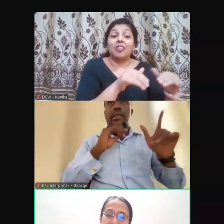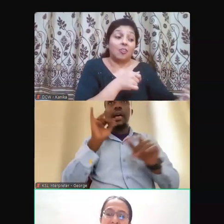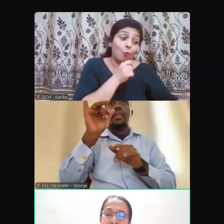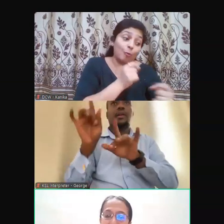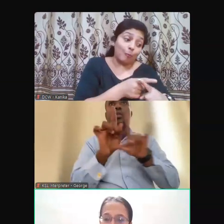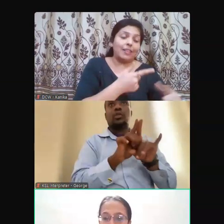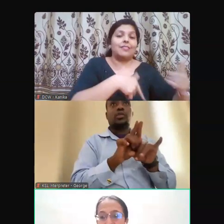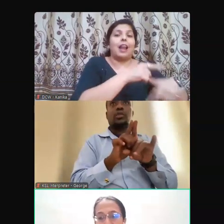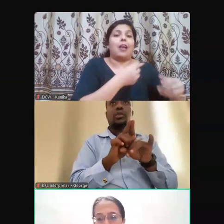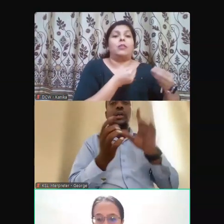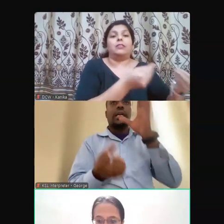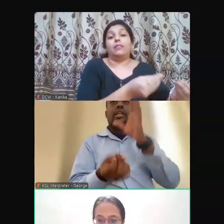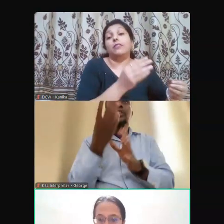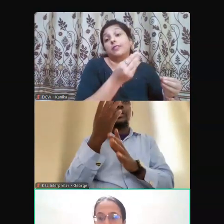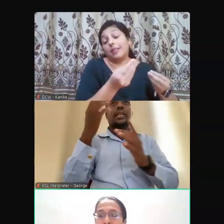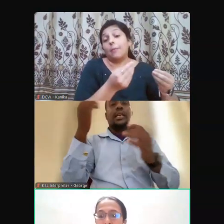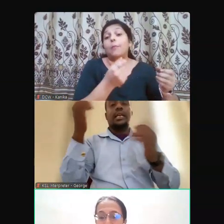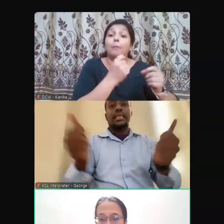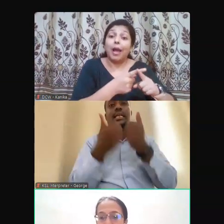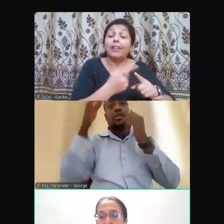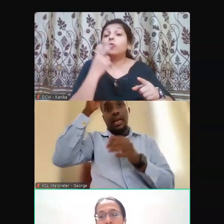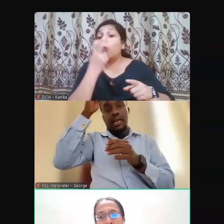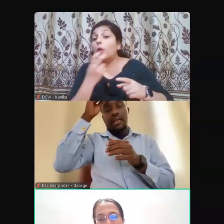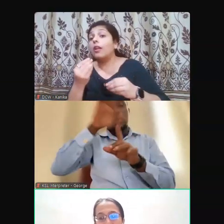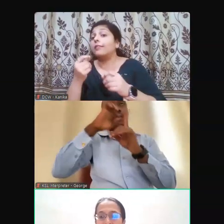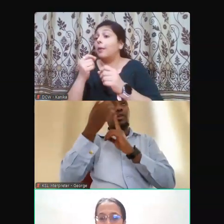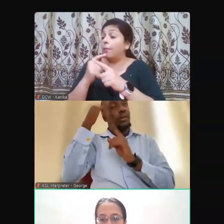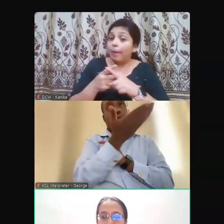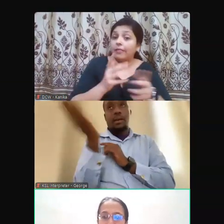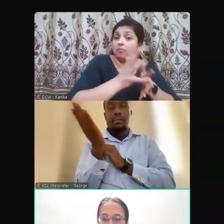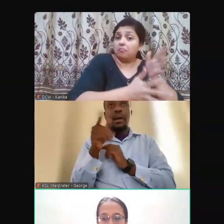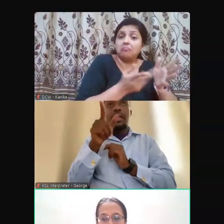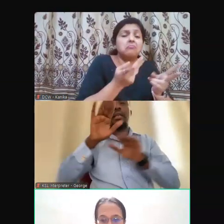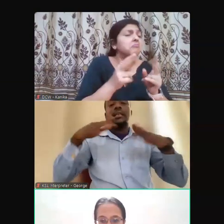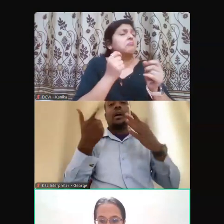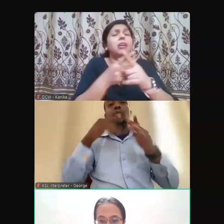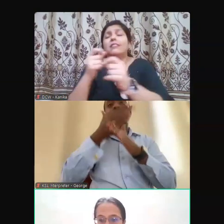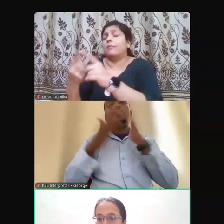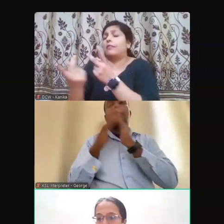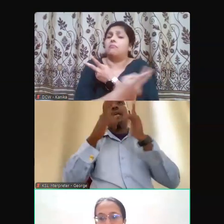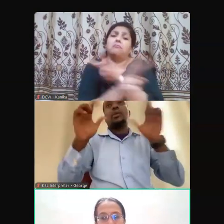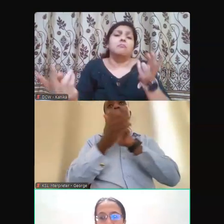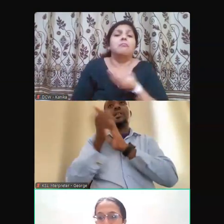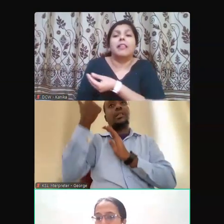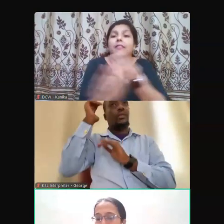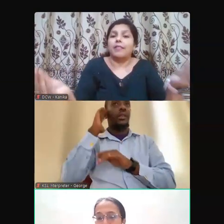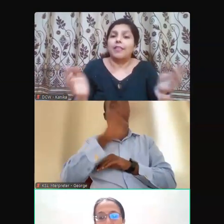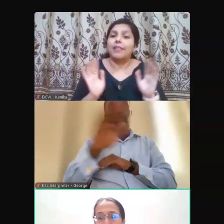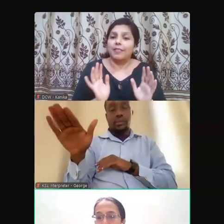the incidental learning environment for them. This is how we build language skills for deaf children.